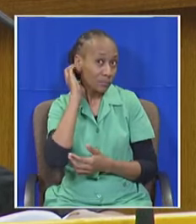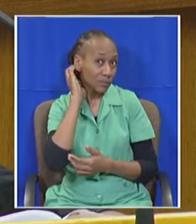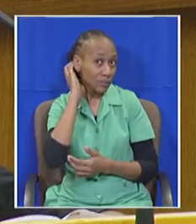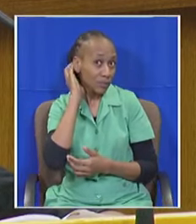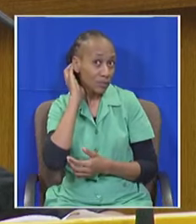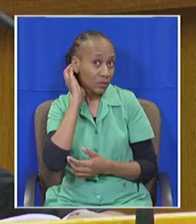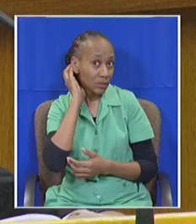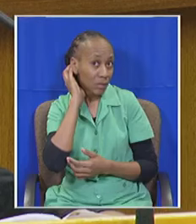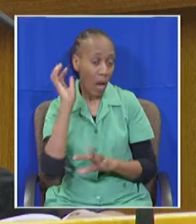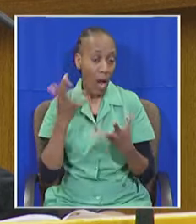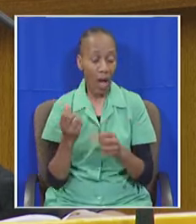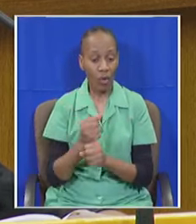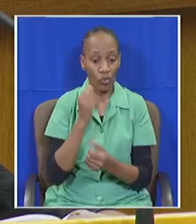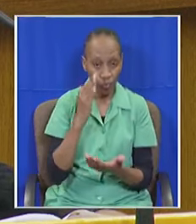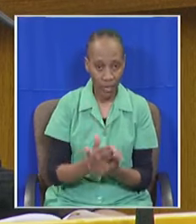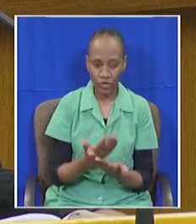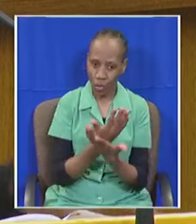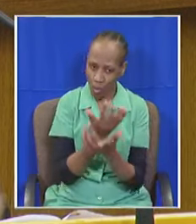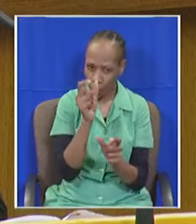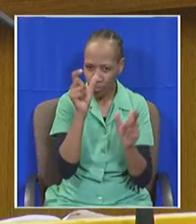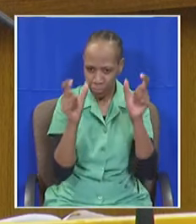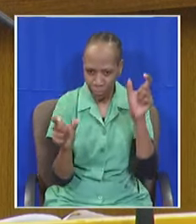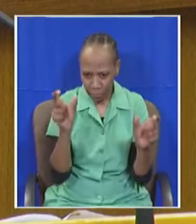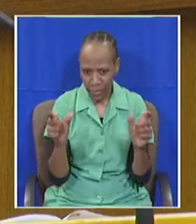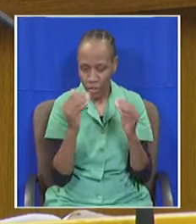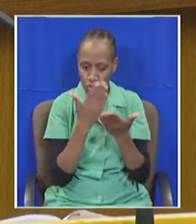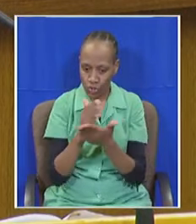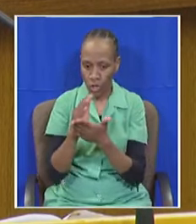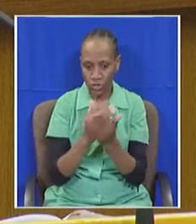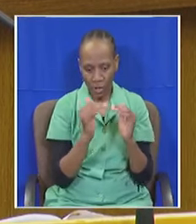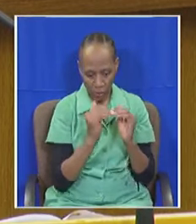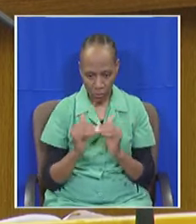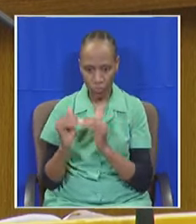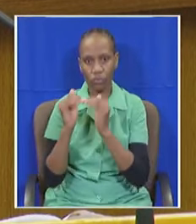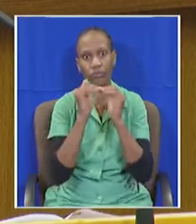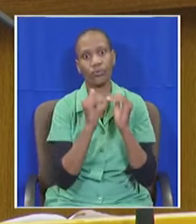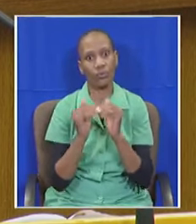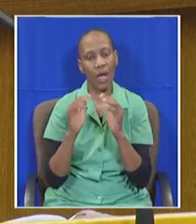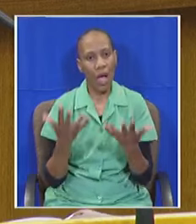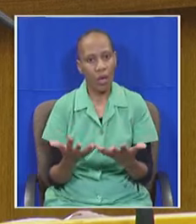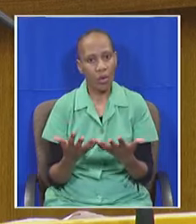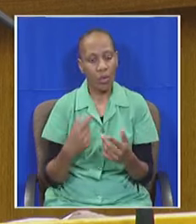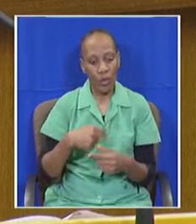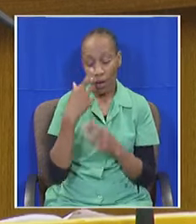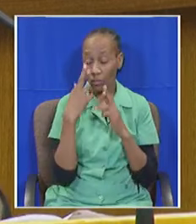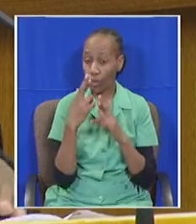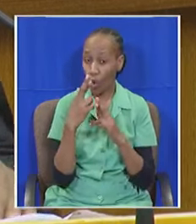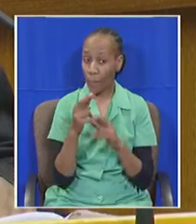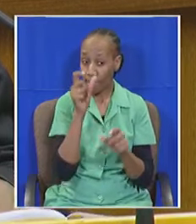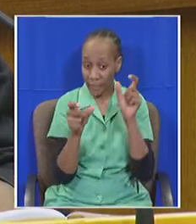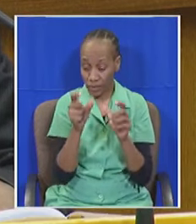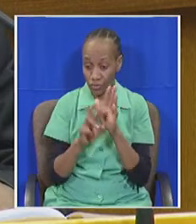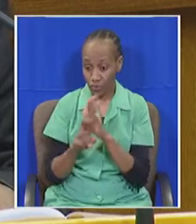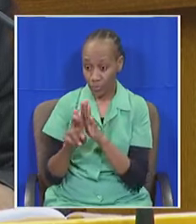be available to ensure that all humanity share equally and equitably in this journey? We trust that our representative to